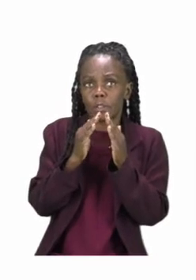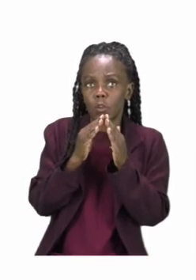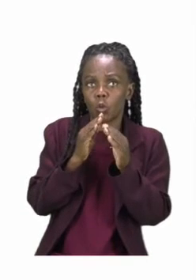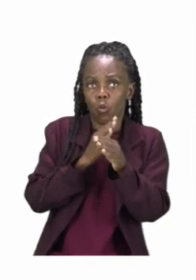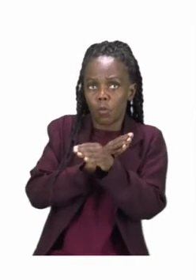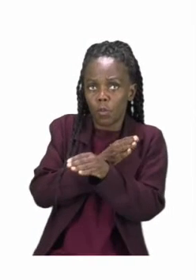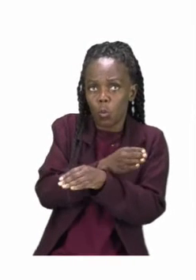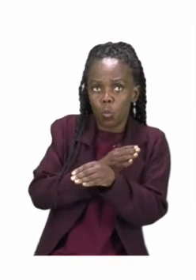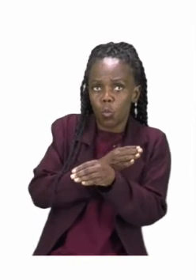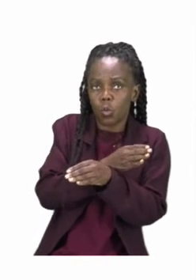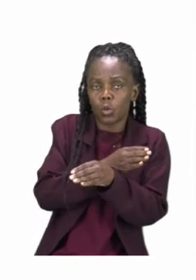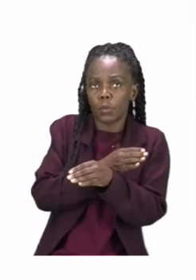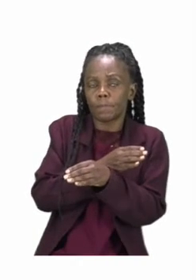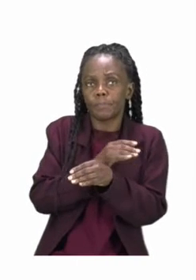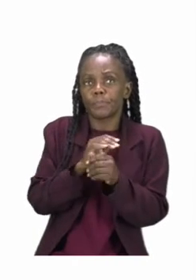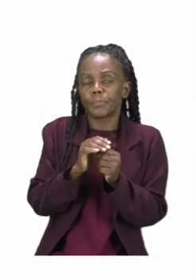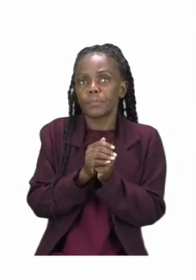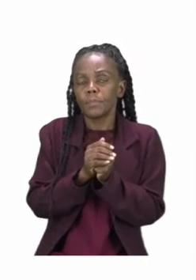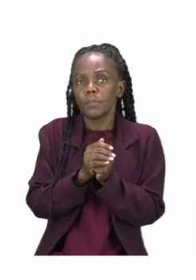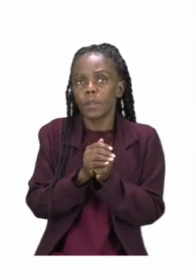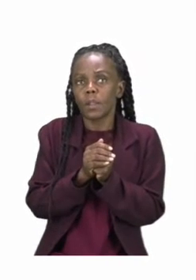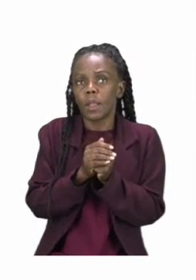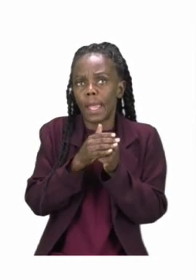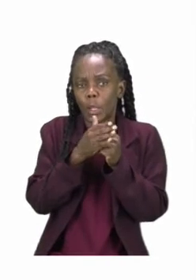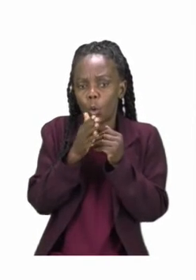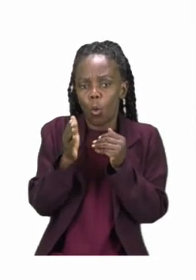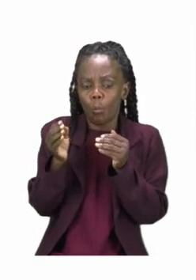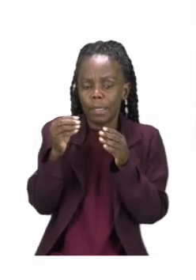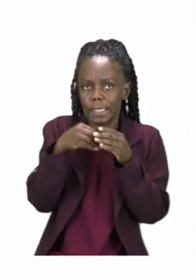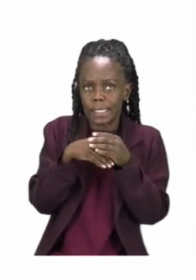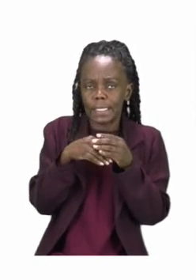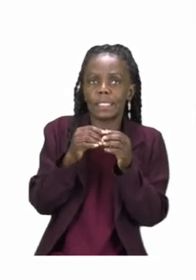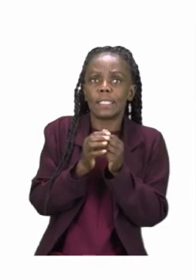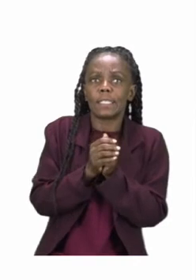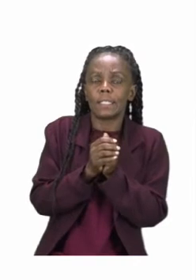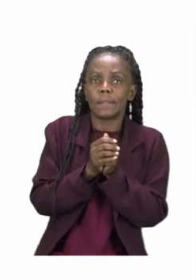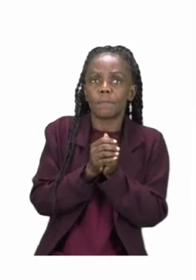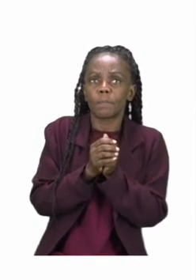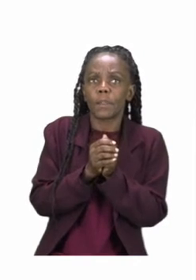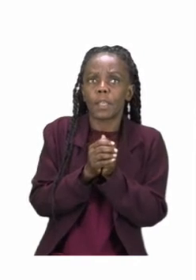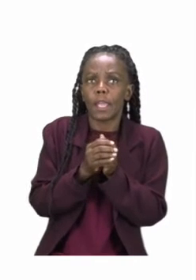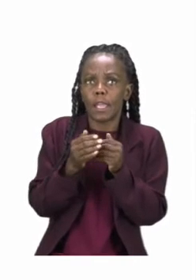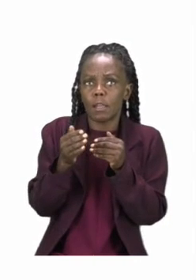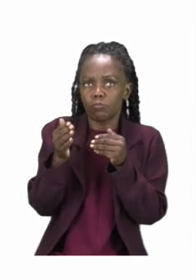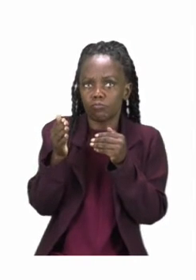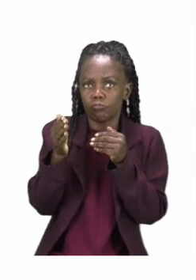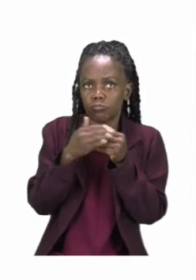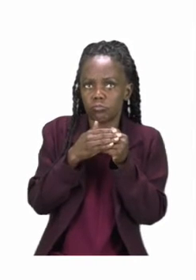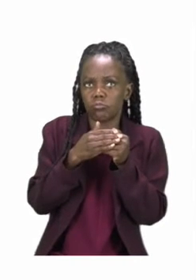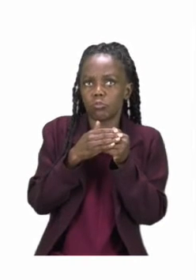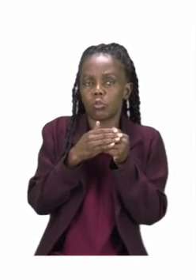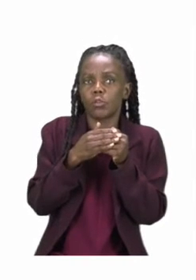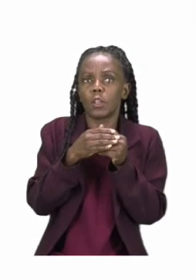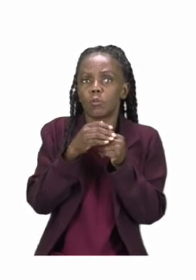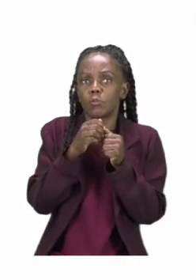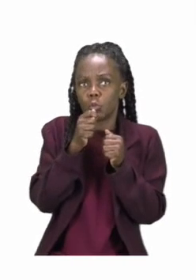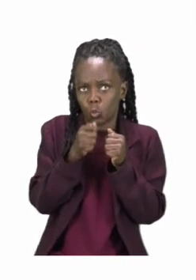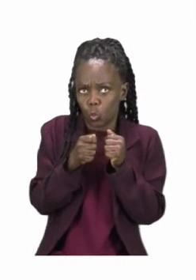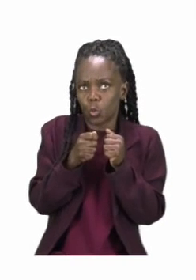wolf following his poor brother. They both got into the house of wood and closed the